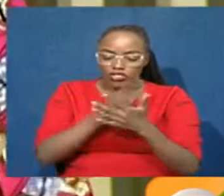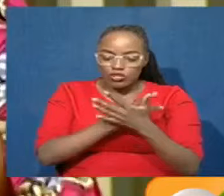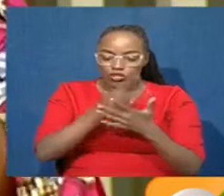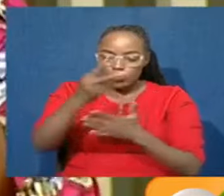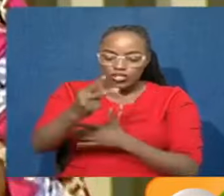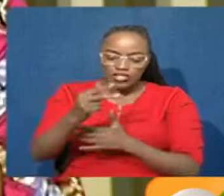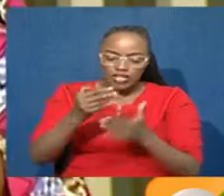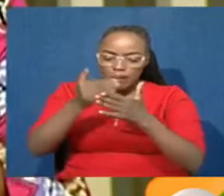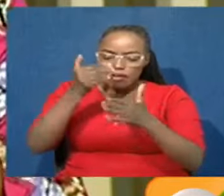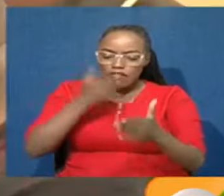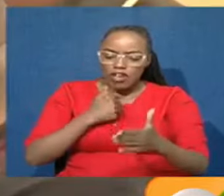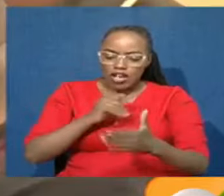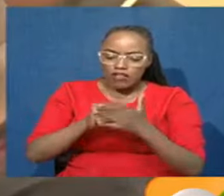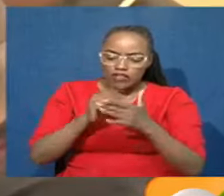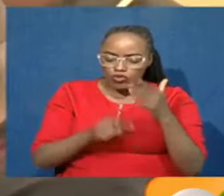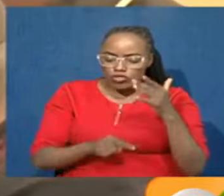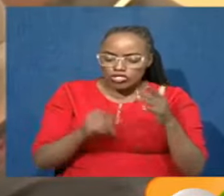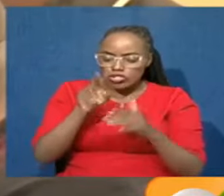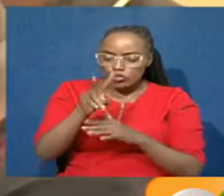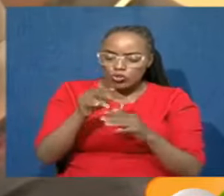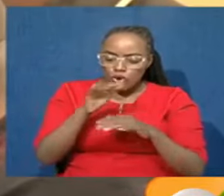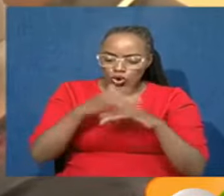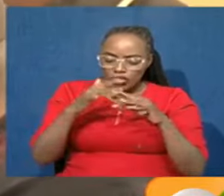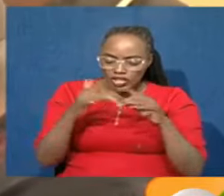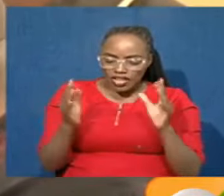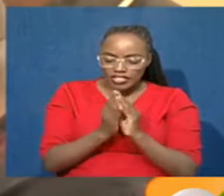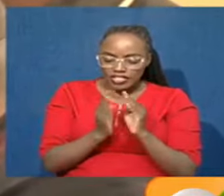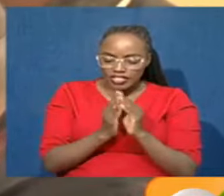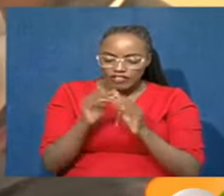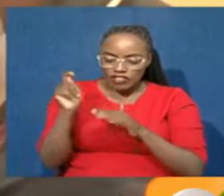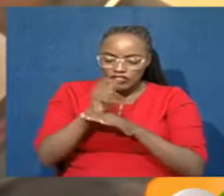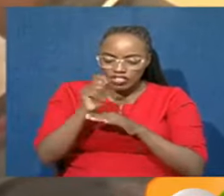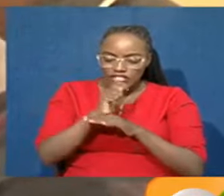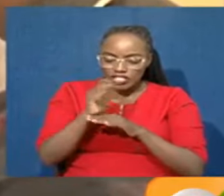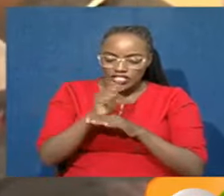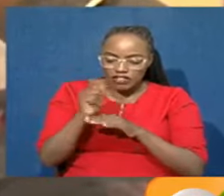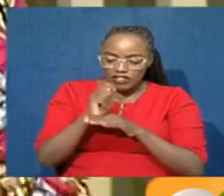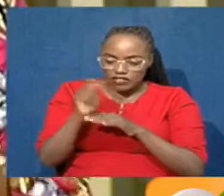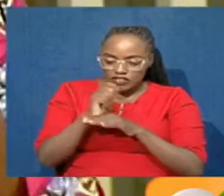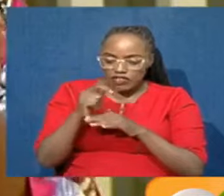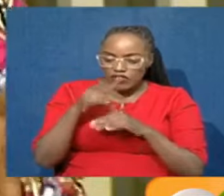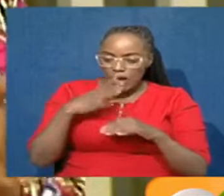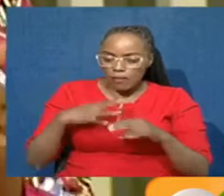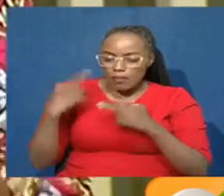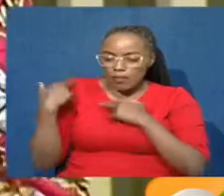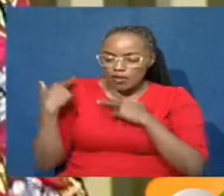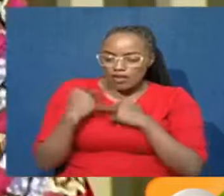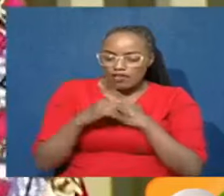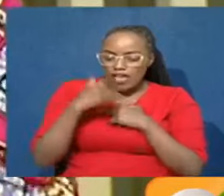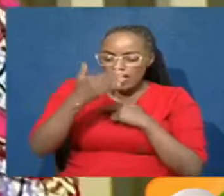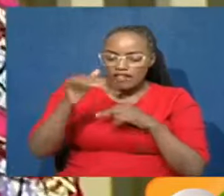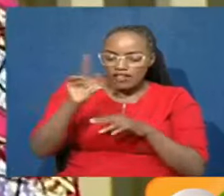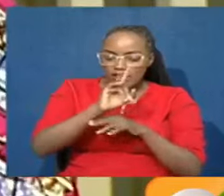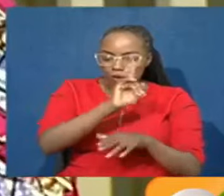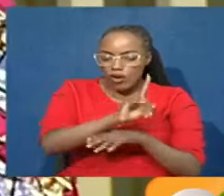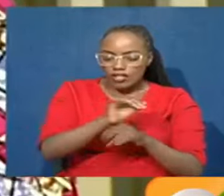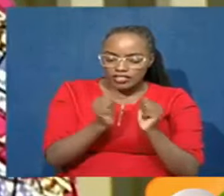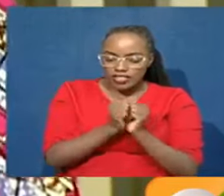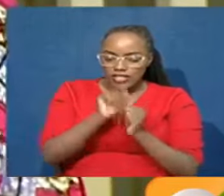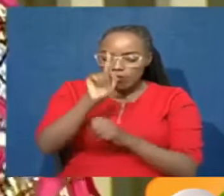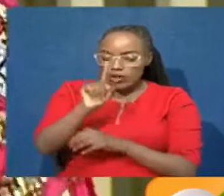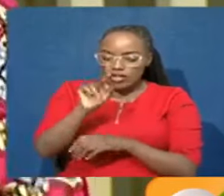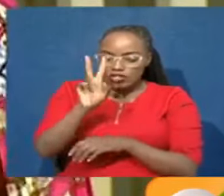we used to have two online sessions, of training for our facility in charges every day, one at 10 and the other one at